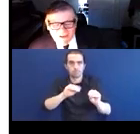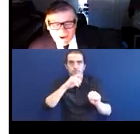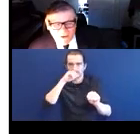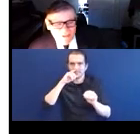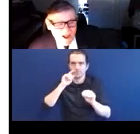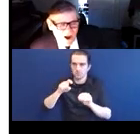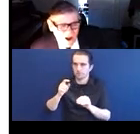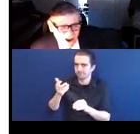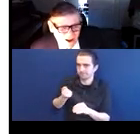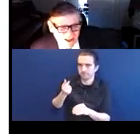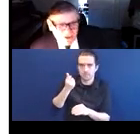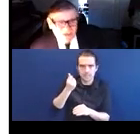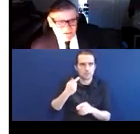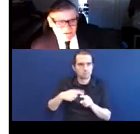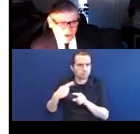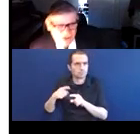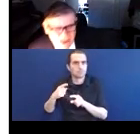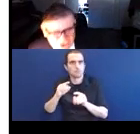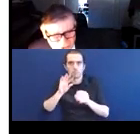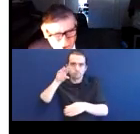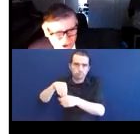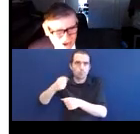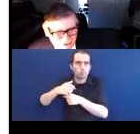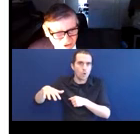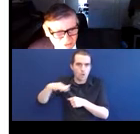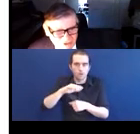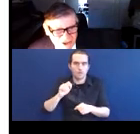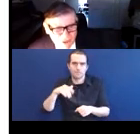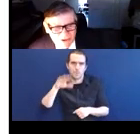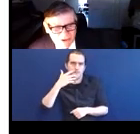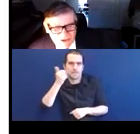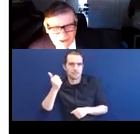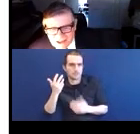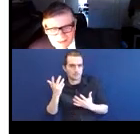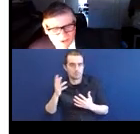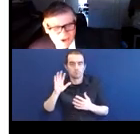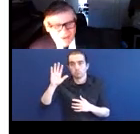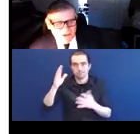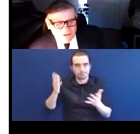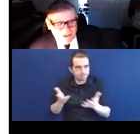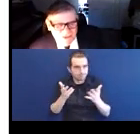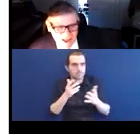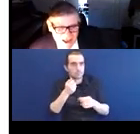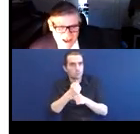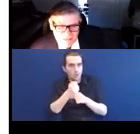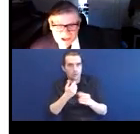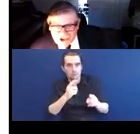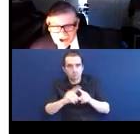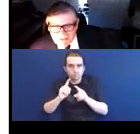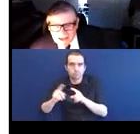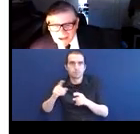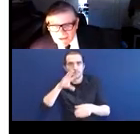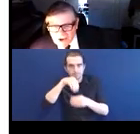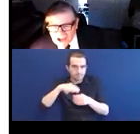our film. If you didn't watch that, do watch the film for this week, because I think there's some good examples in there.